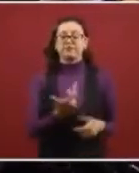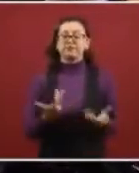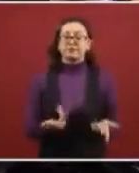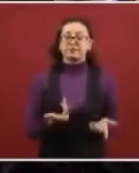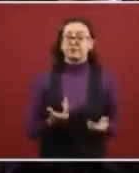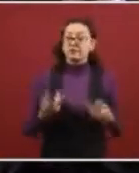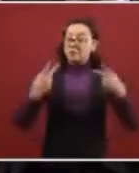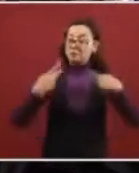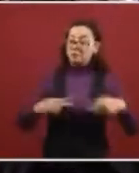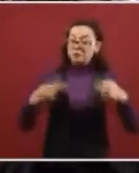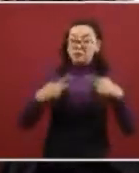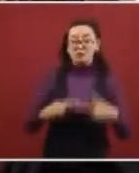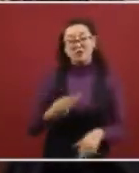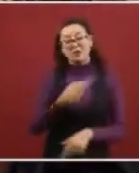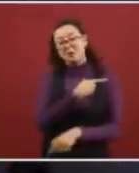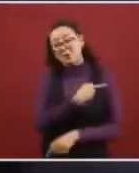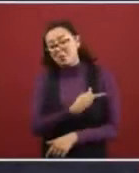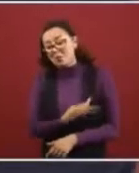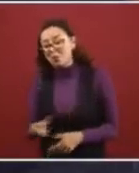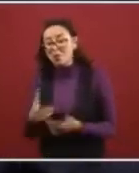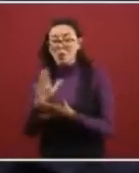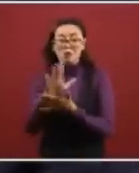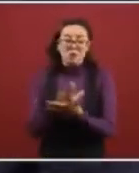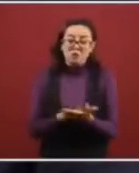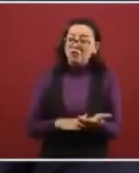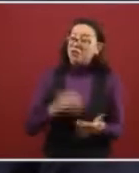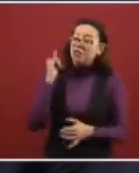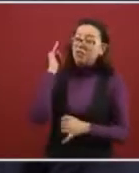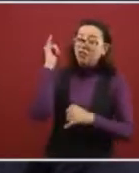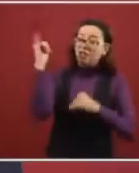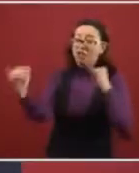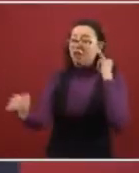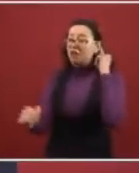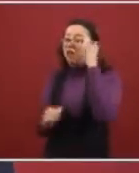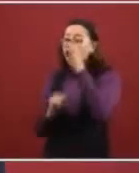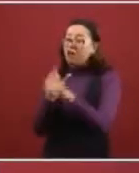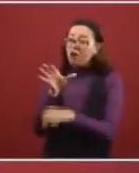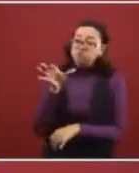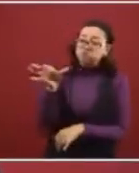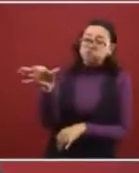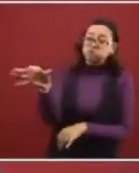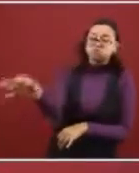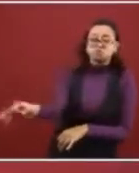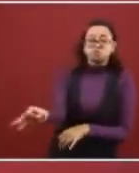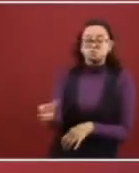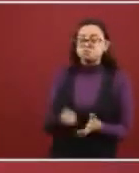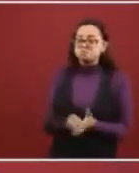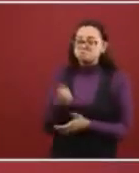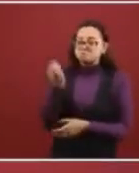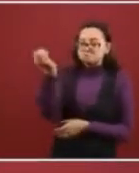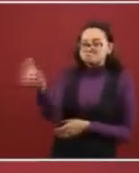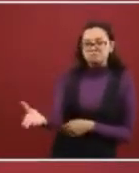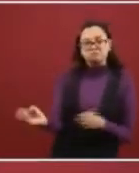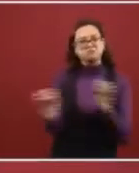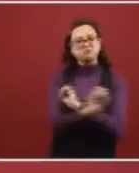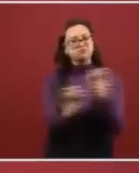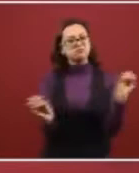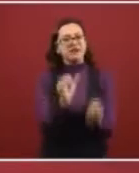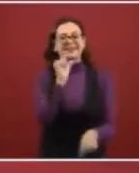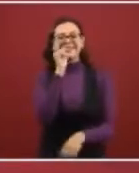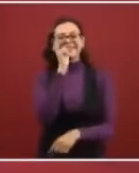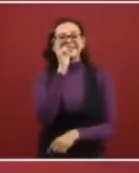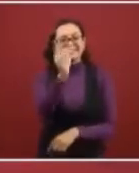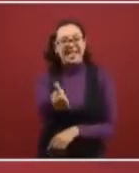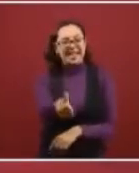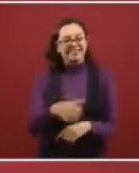más humildes, and for the most humble, a los más pobres, for the poorest, no les tocaba nada, they weren't getting anything,